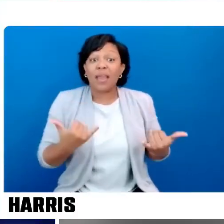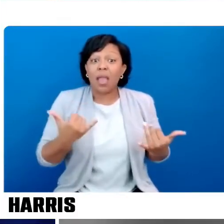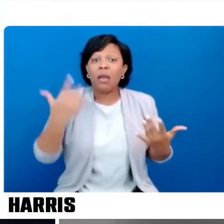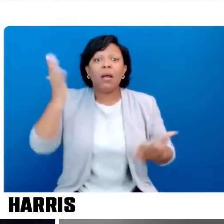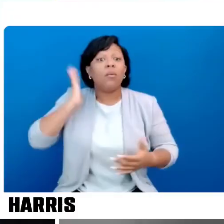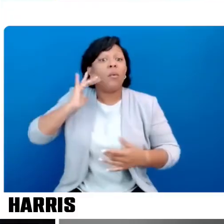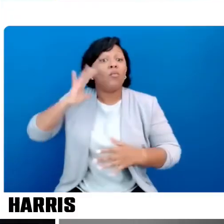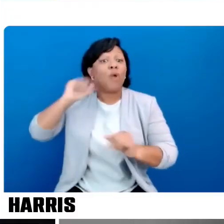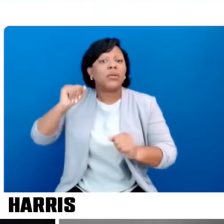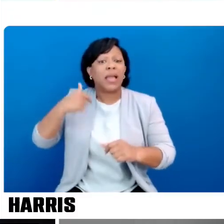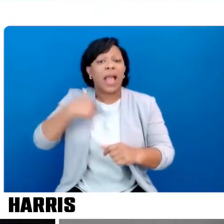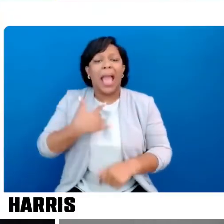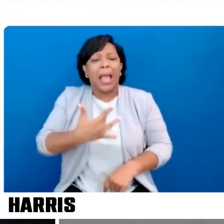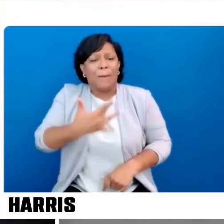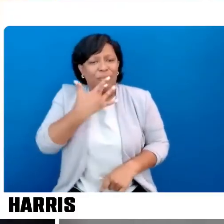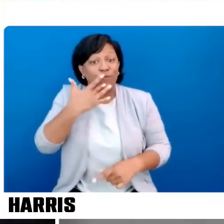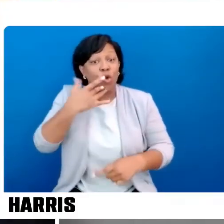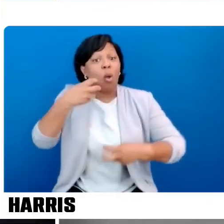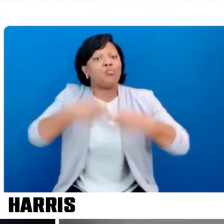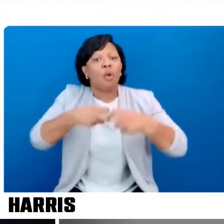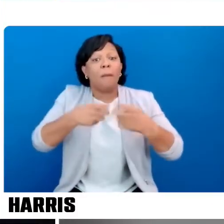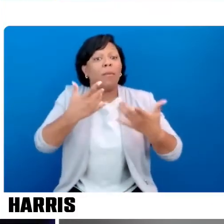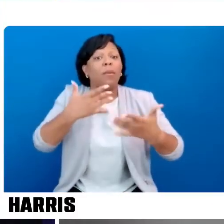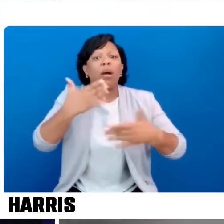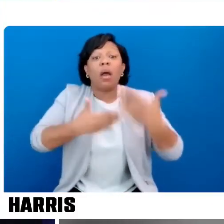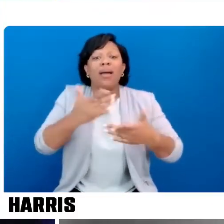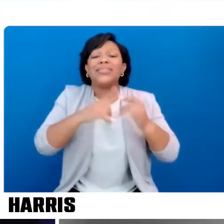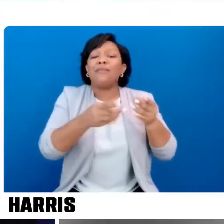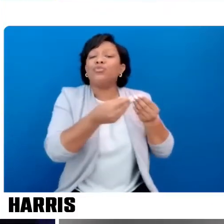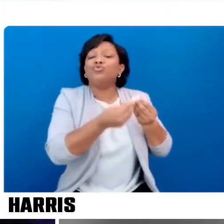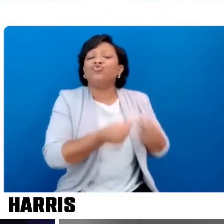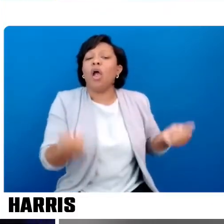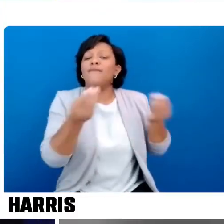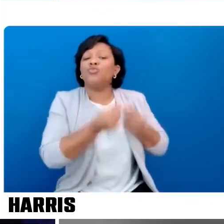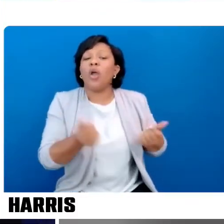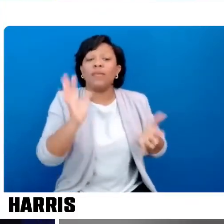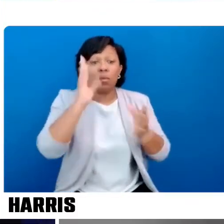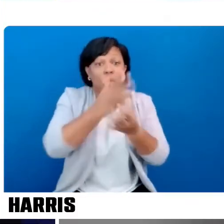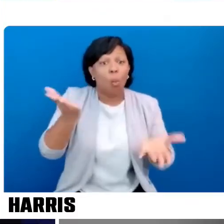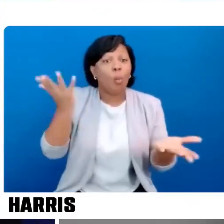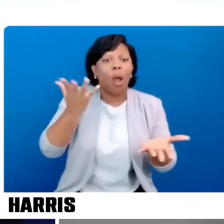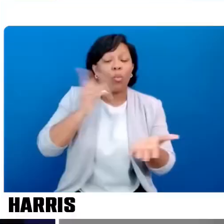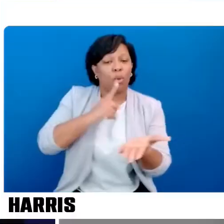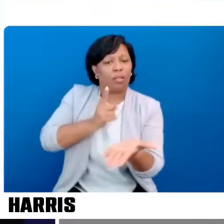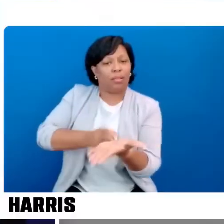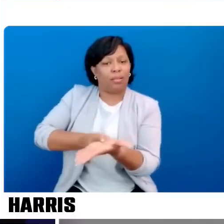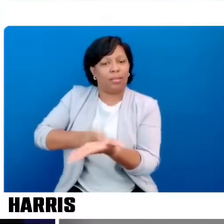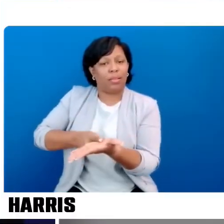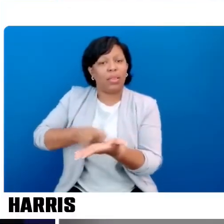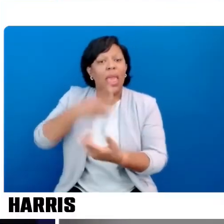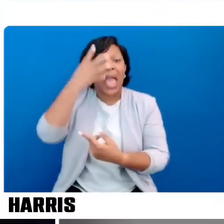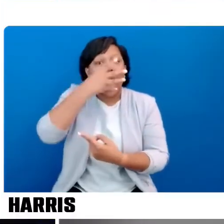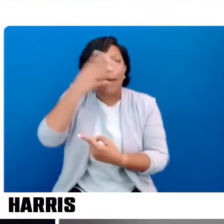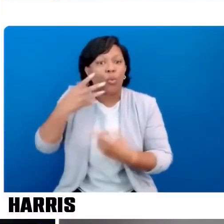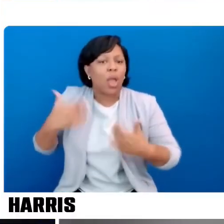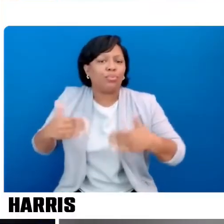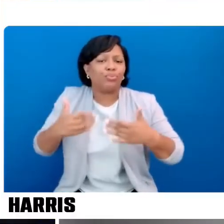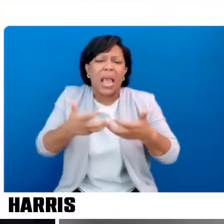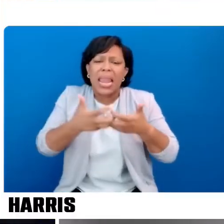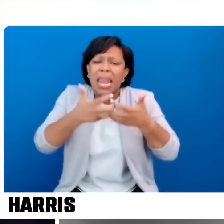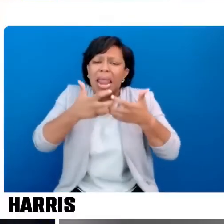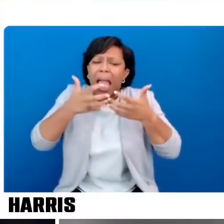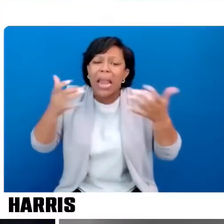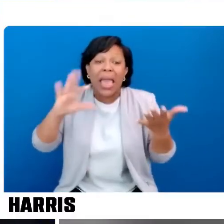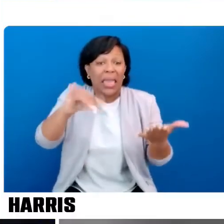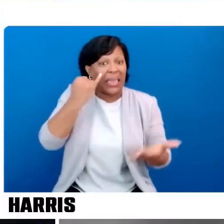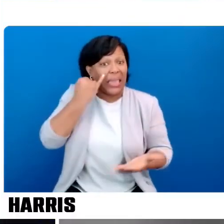fixing a problem. And I'll tell you something, he's going to talk about immigration a lot tonight, even when it's not the subject that is being raised. And I'm going to actually do something